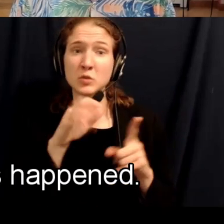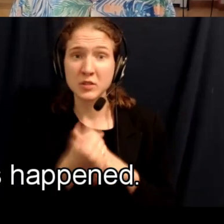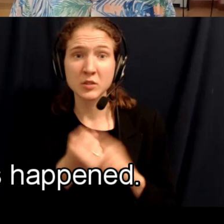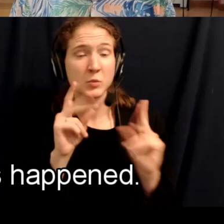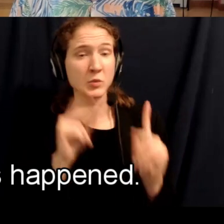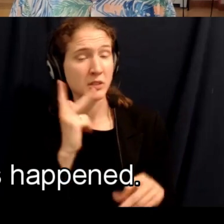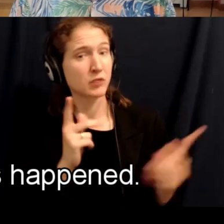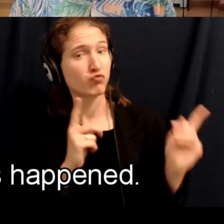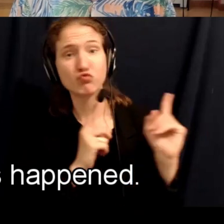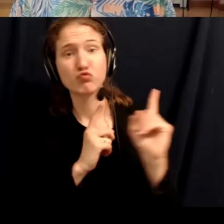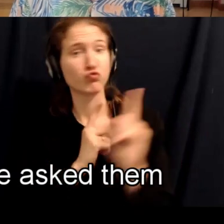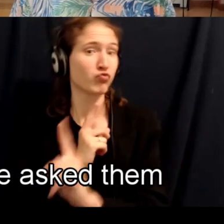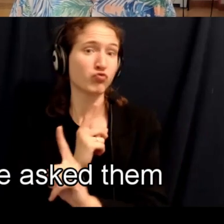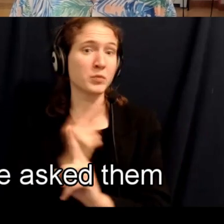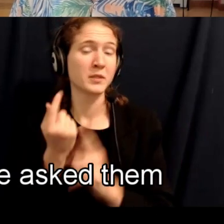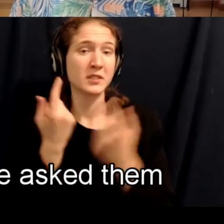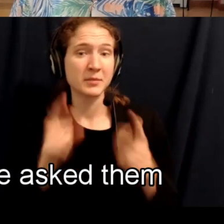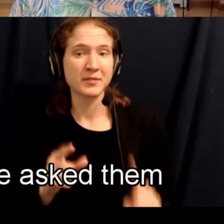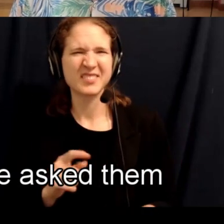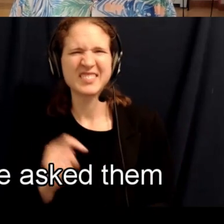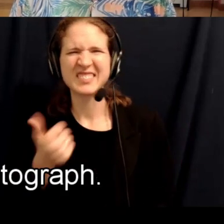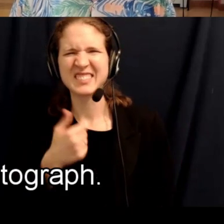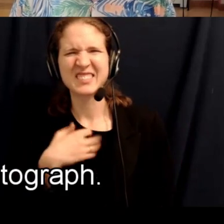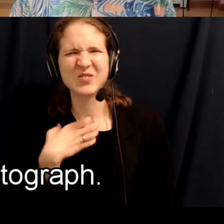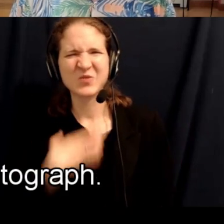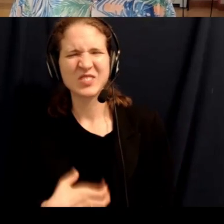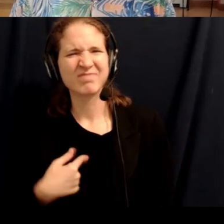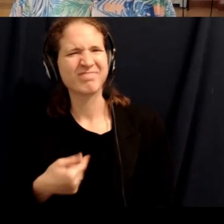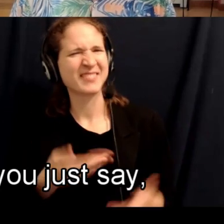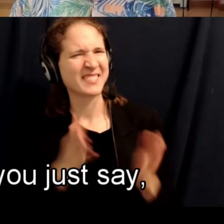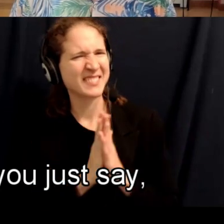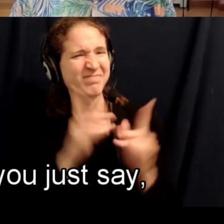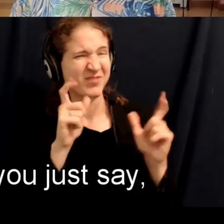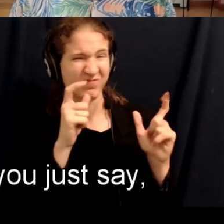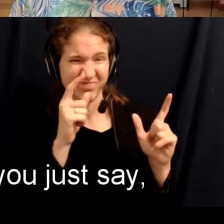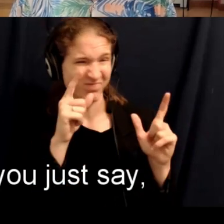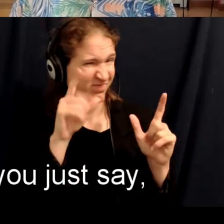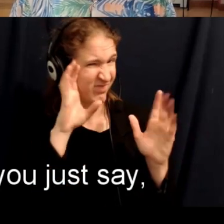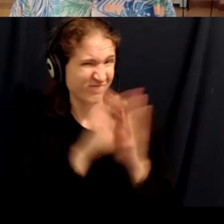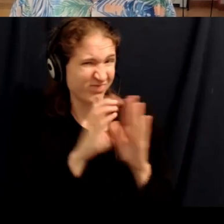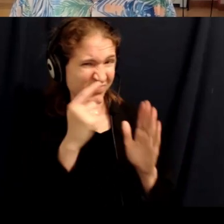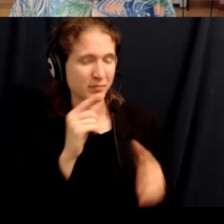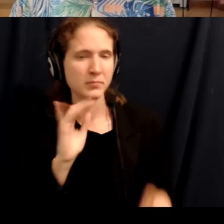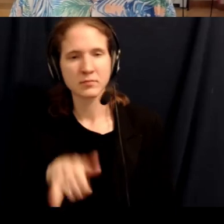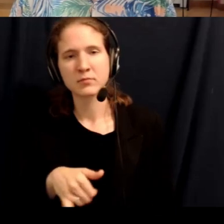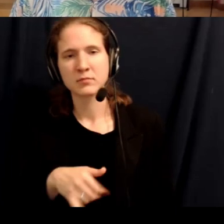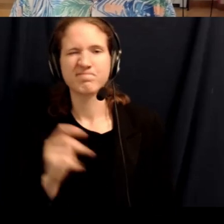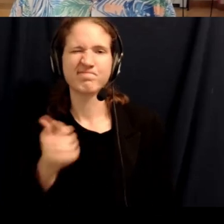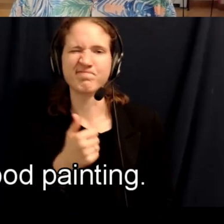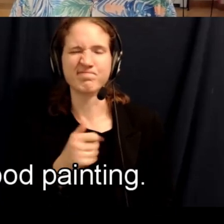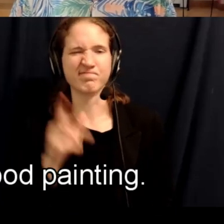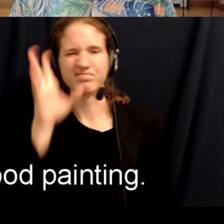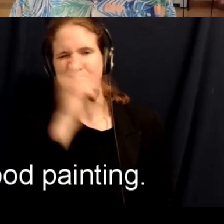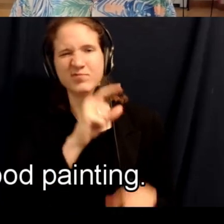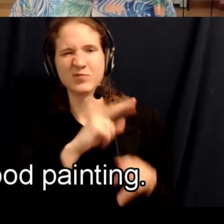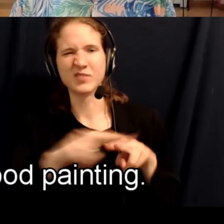walk past me or something has happened, and I said, "Oh, I should have asked them if I could take their photograph." It's like that one moment you just say, "That would have